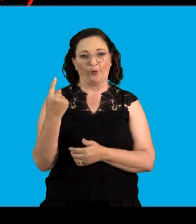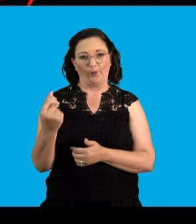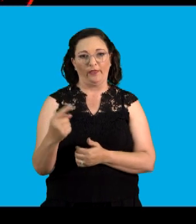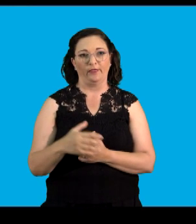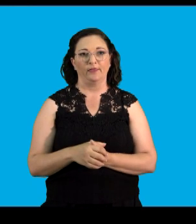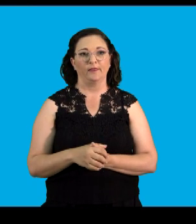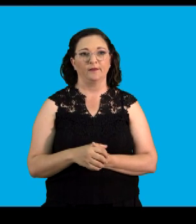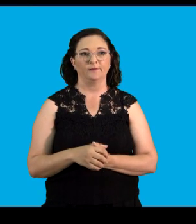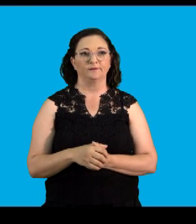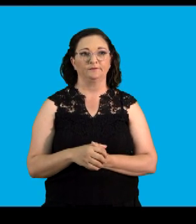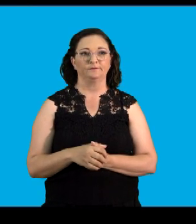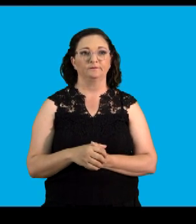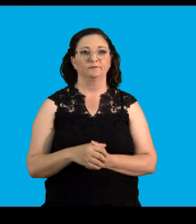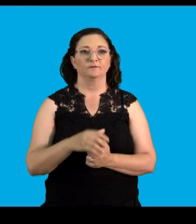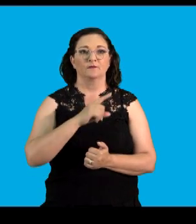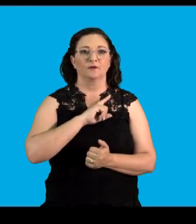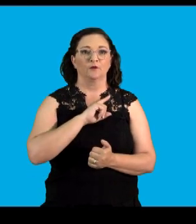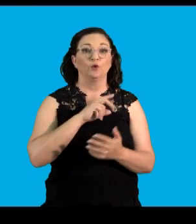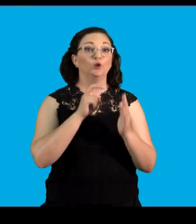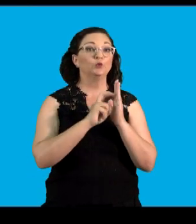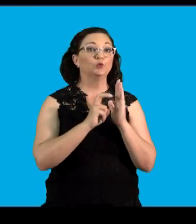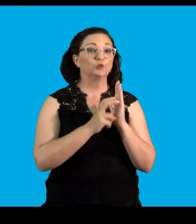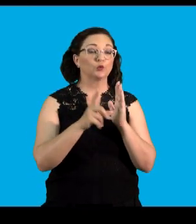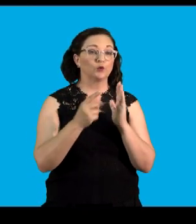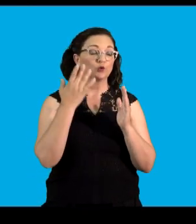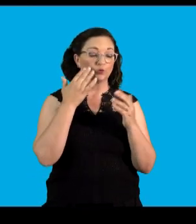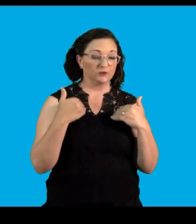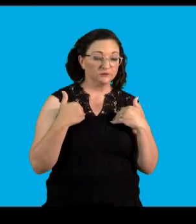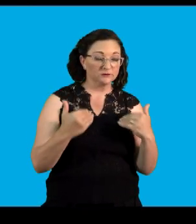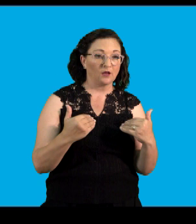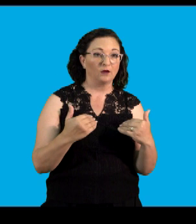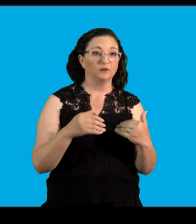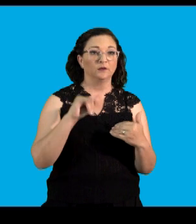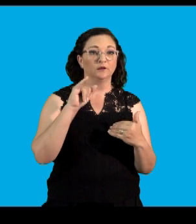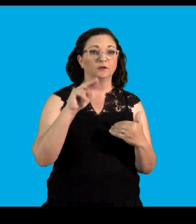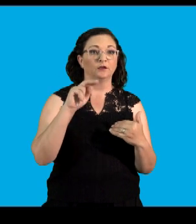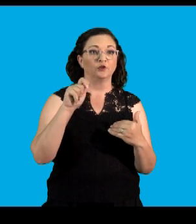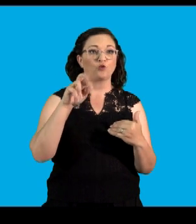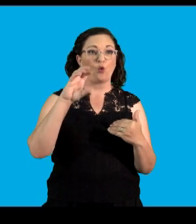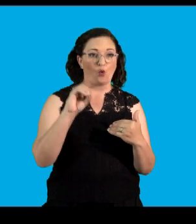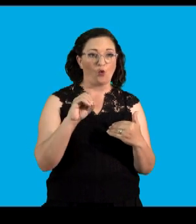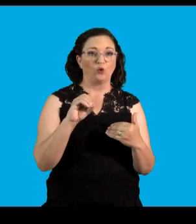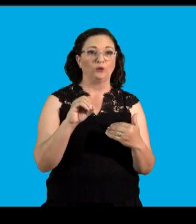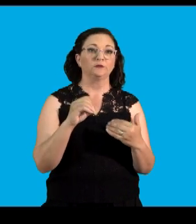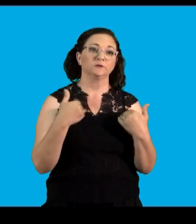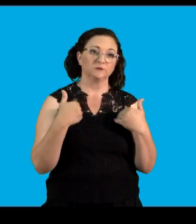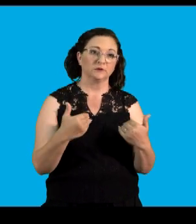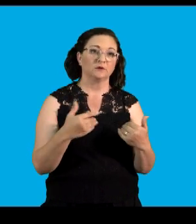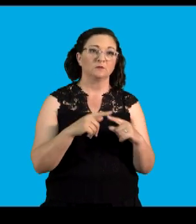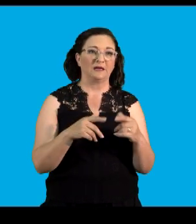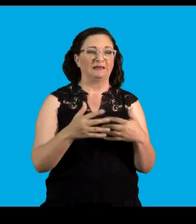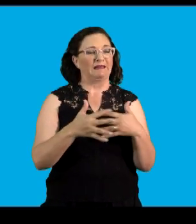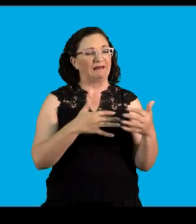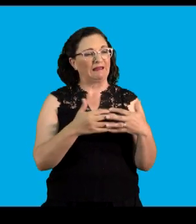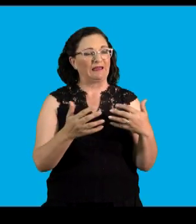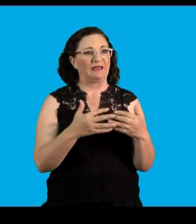forget that. So don't forget the rule here. When you start with your introduction. But in your introduction, the introduction can be